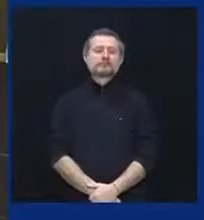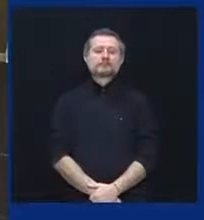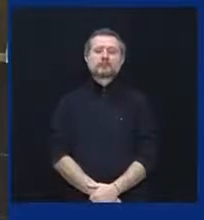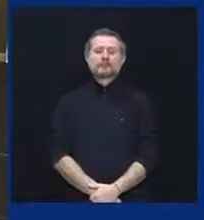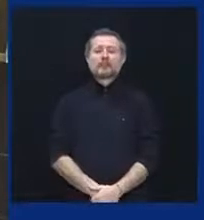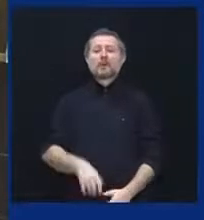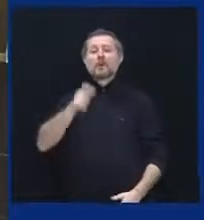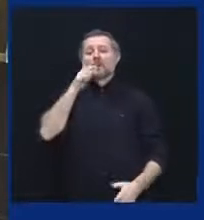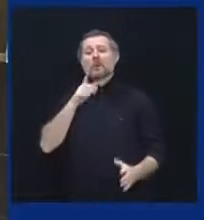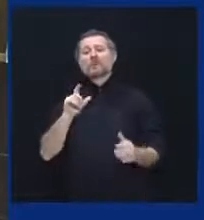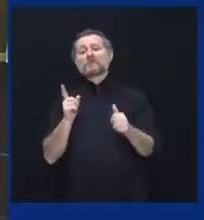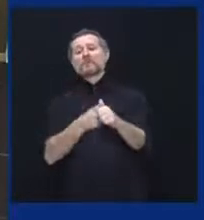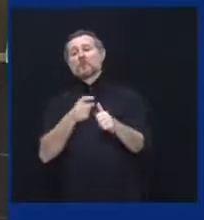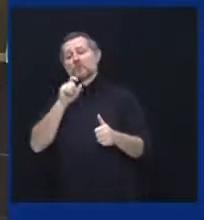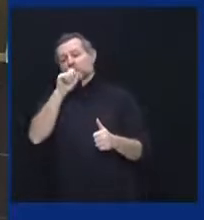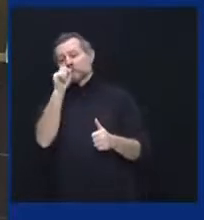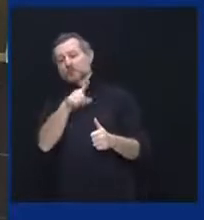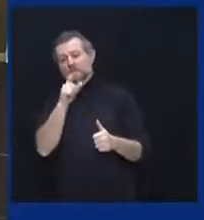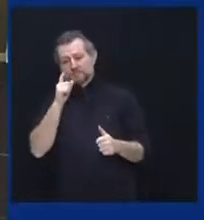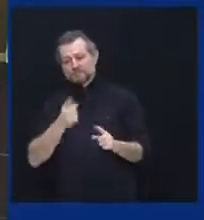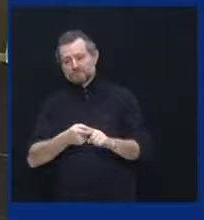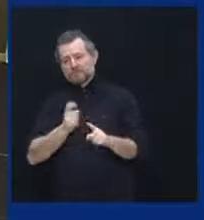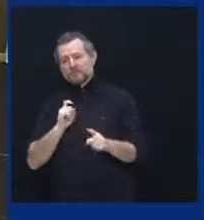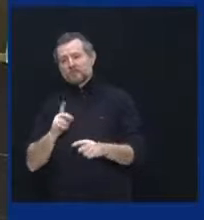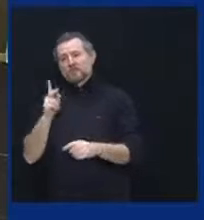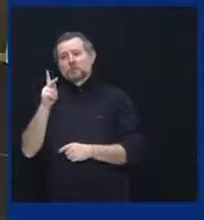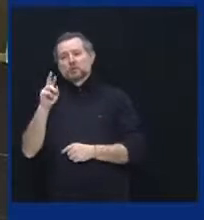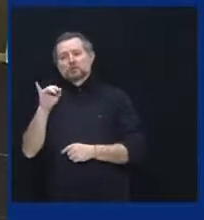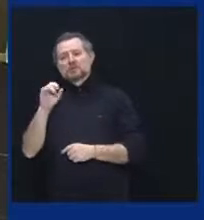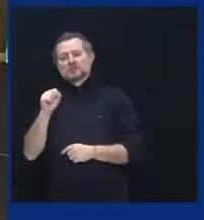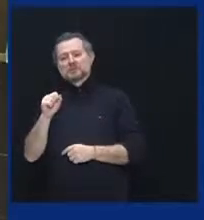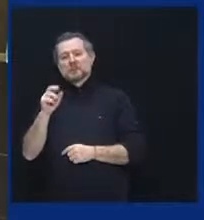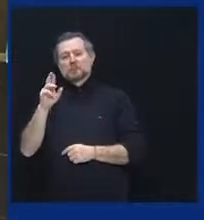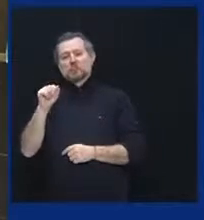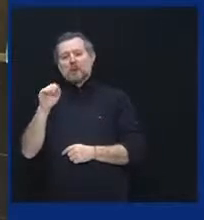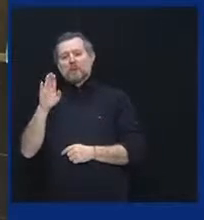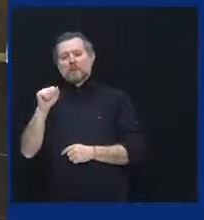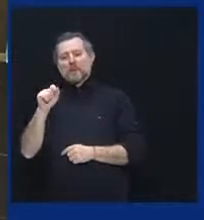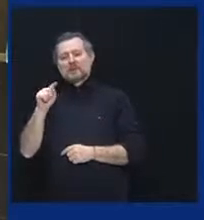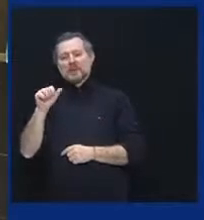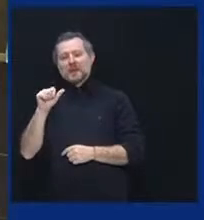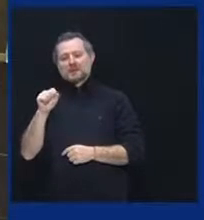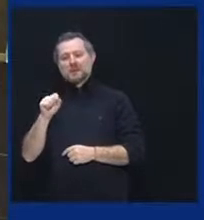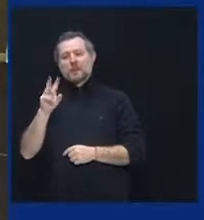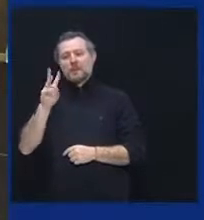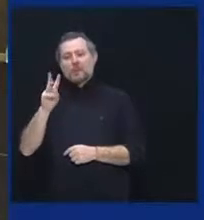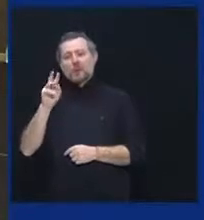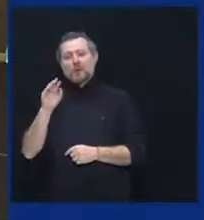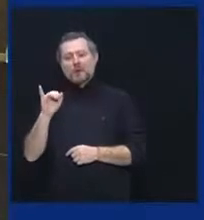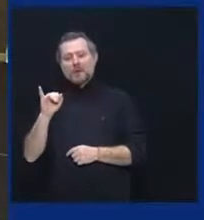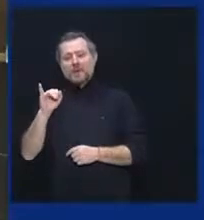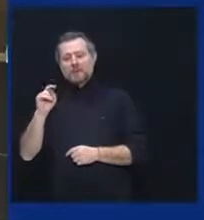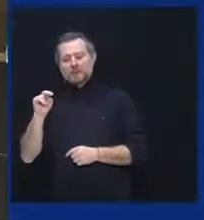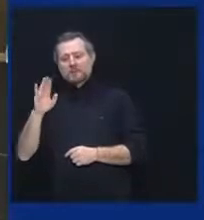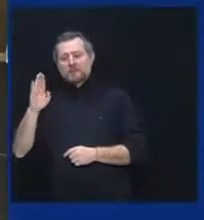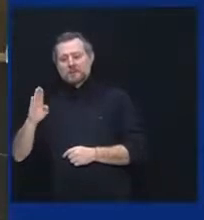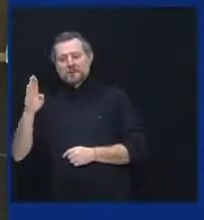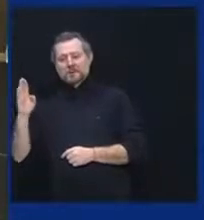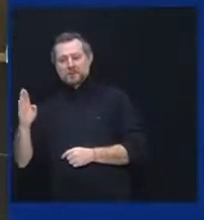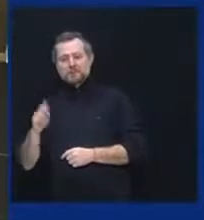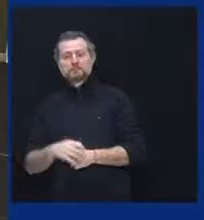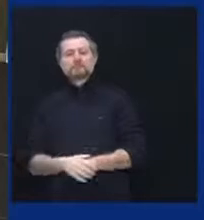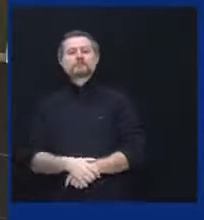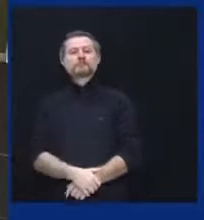Governor, your first question comes from Chris Ravadas from WIVB. Chris, your line is now open. Please unmute your microphone.